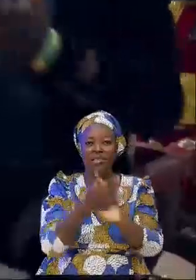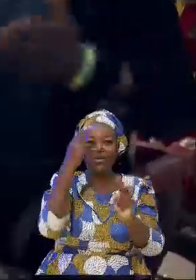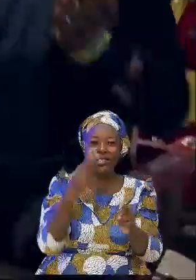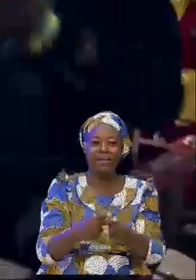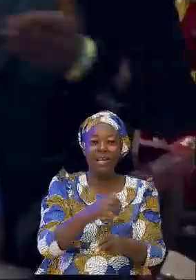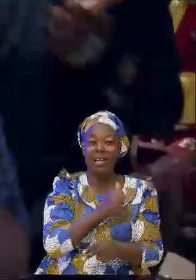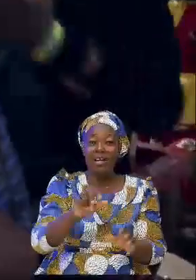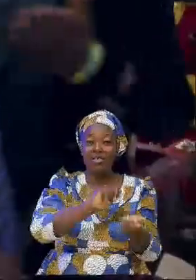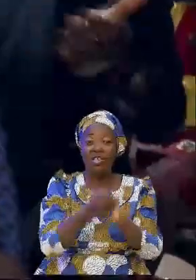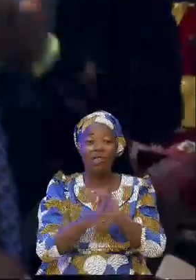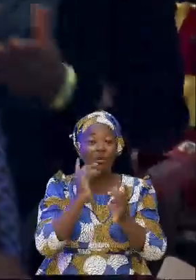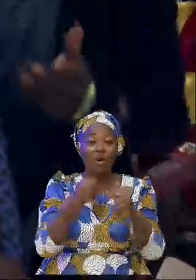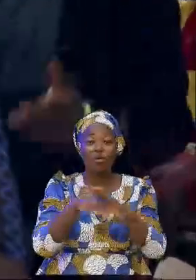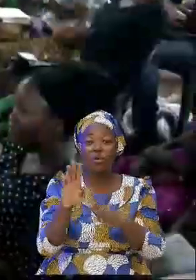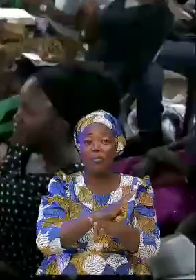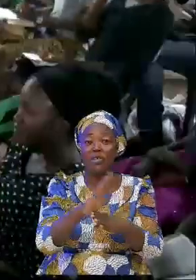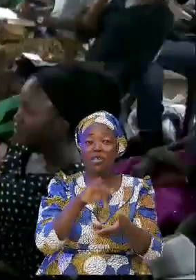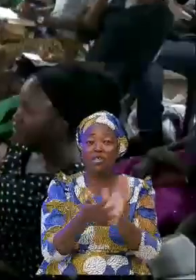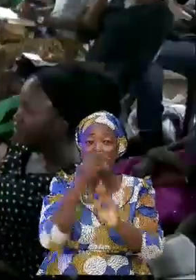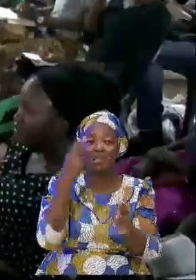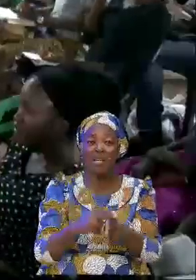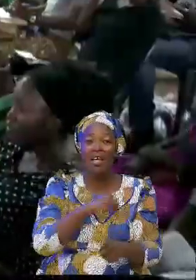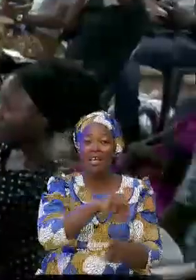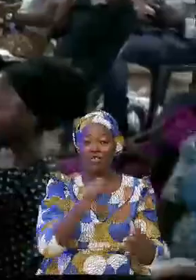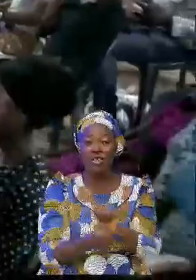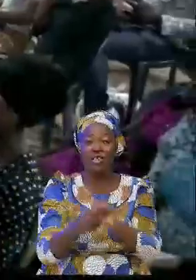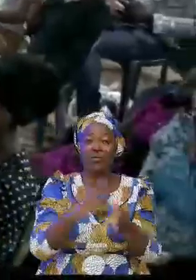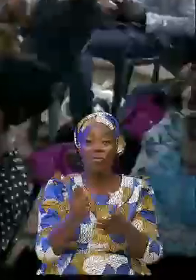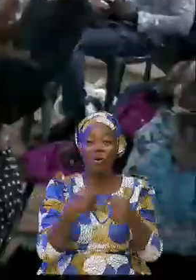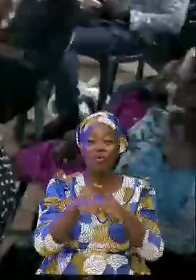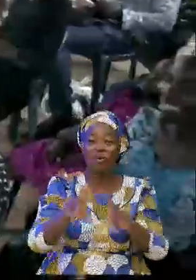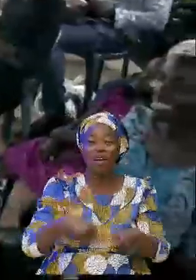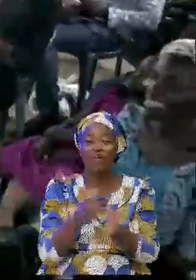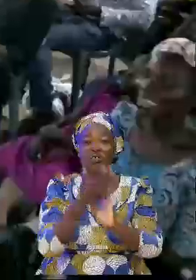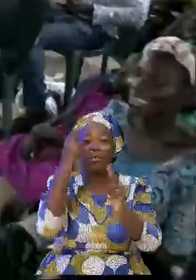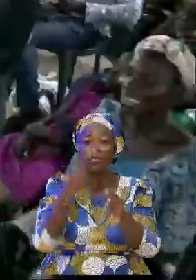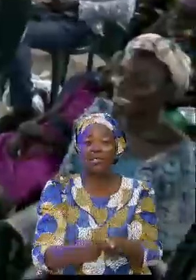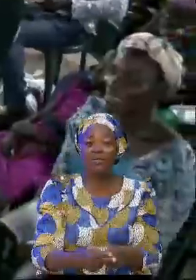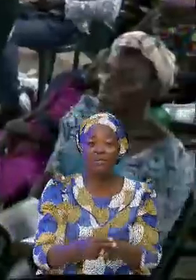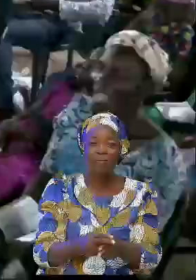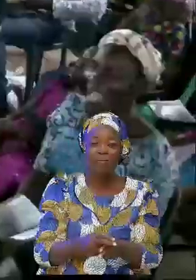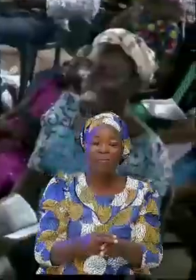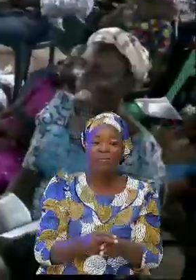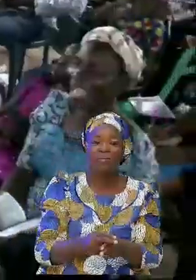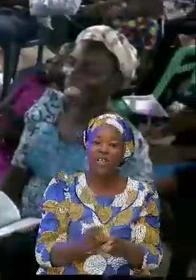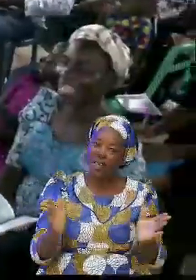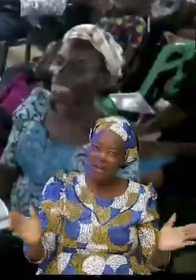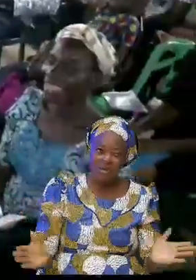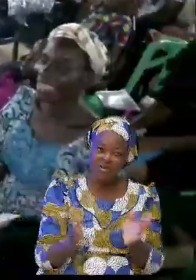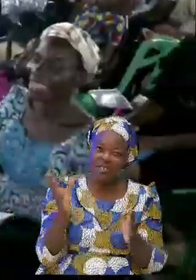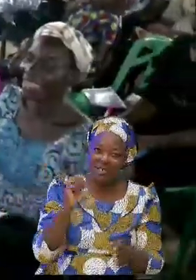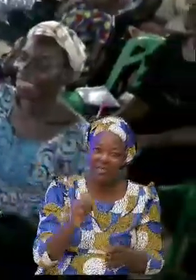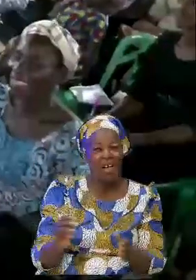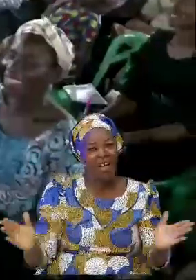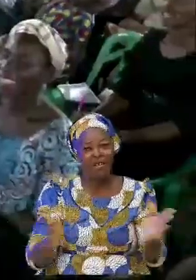A change will come to your family. A change will come to your business. A change will come to